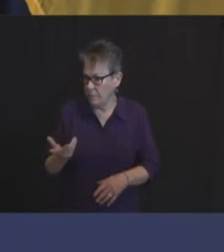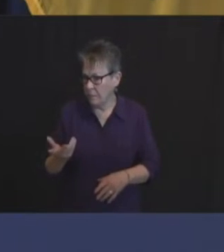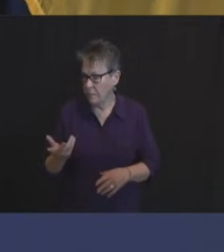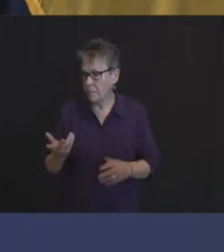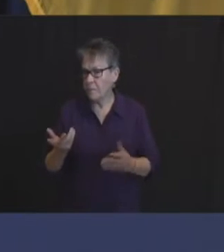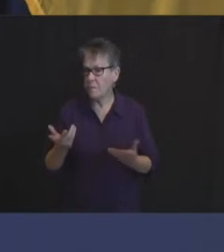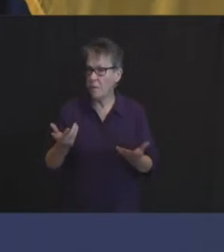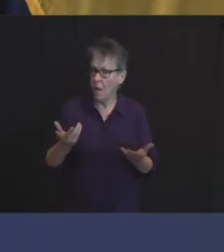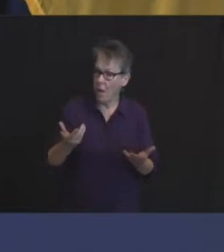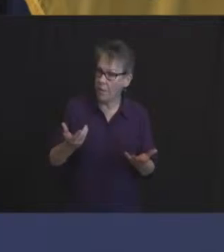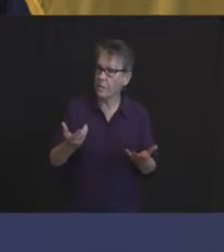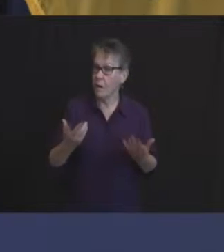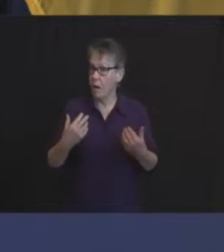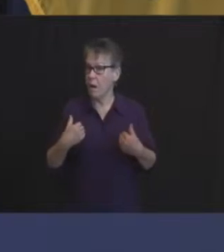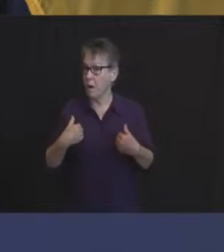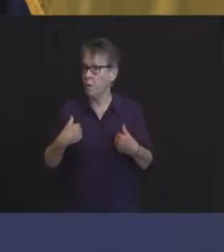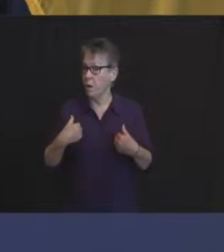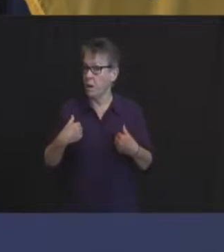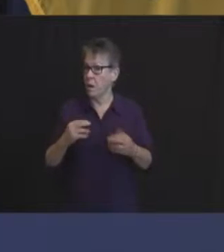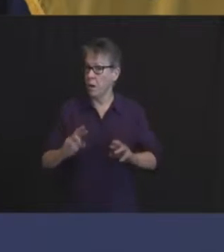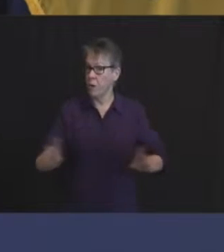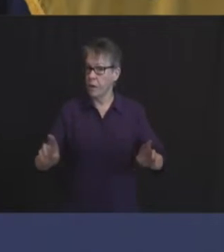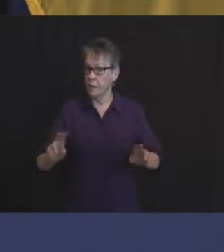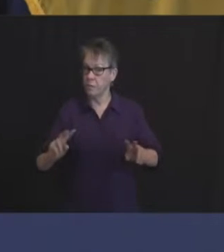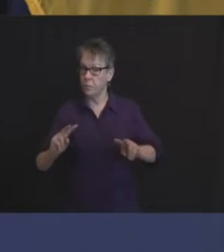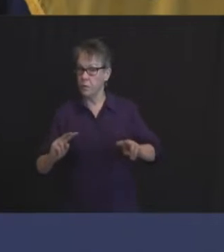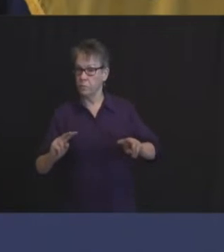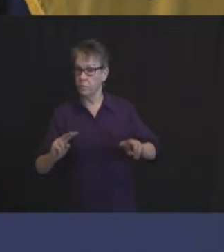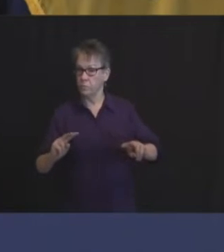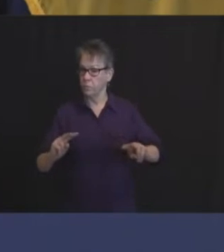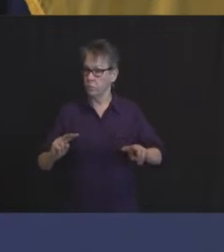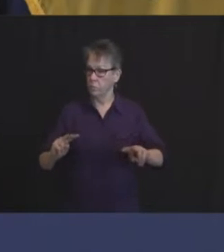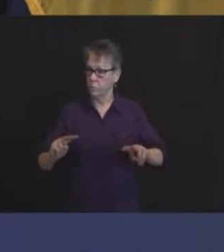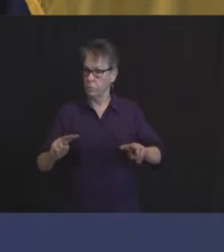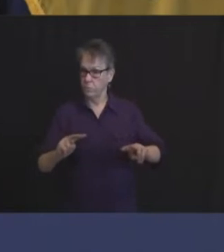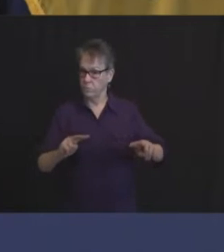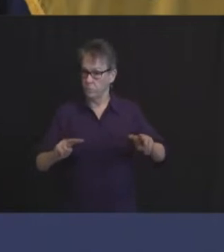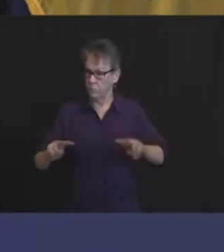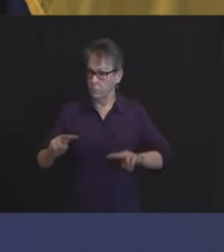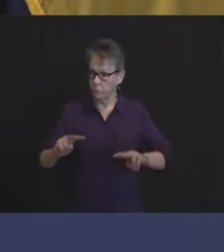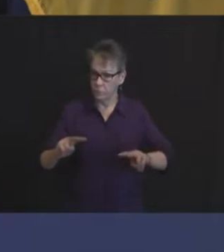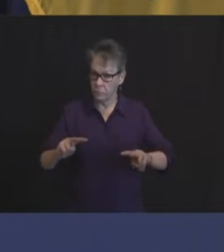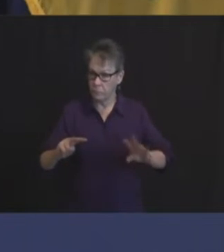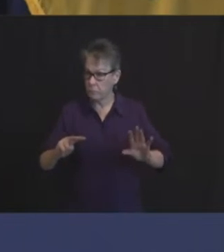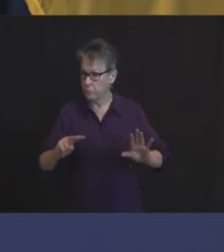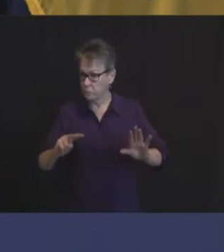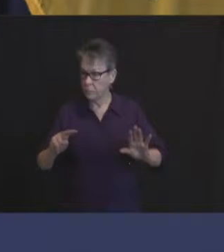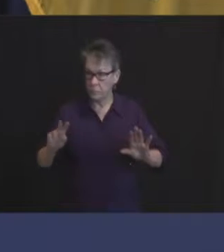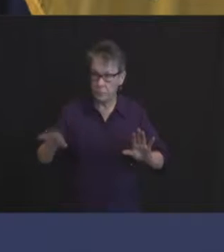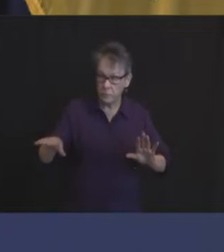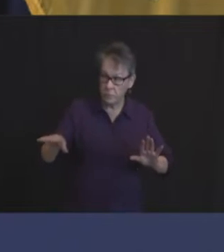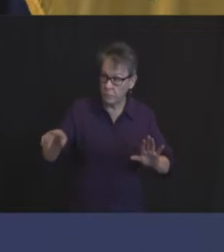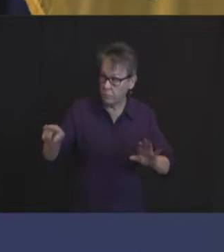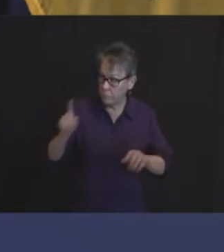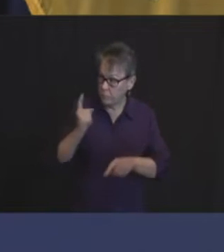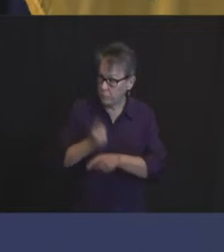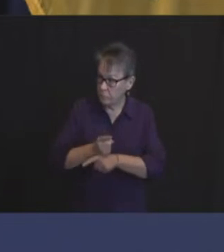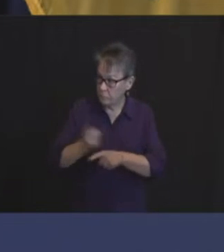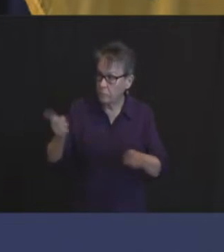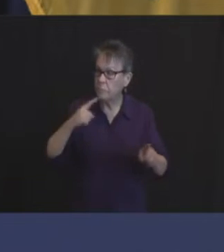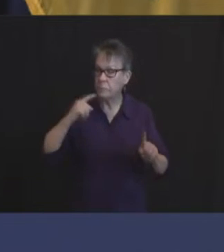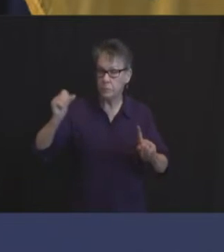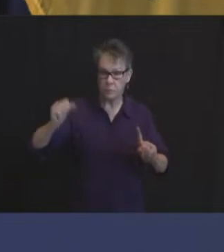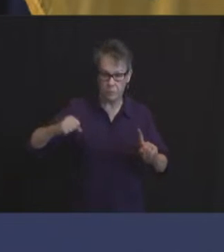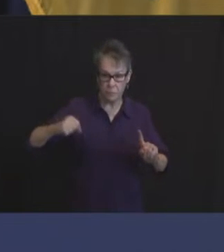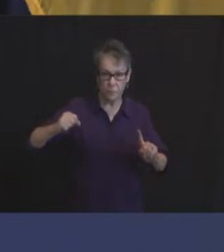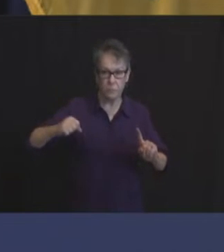Jared, or you're good? I think that hits it. We're putting all the resources available to make sure that violence doesn't happen in New Jersey. I do not know if anyone has